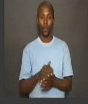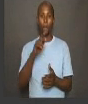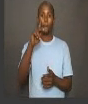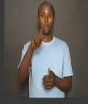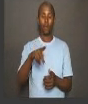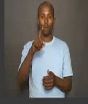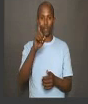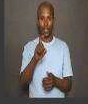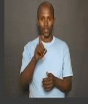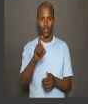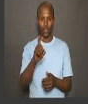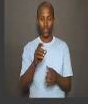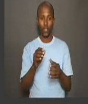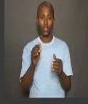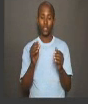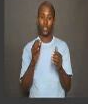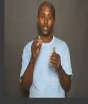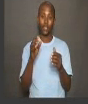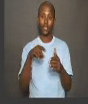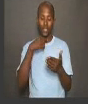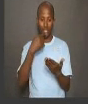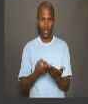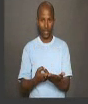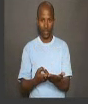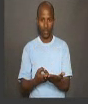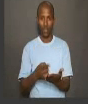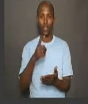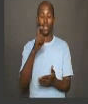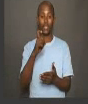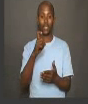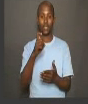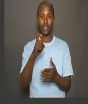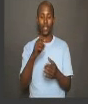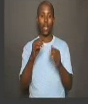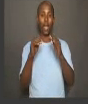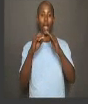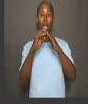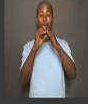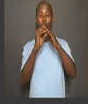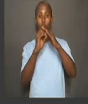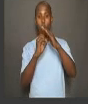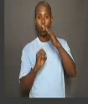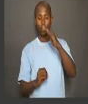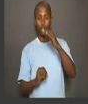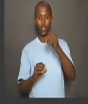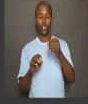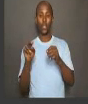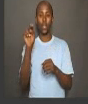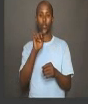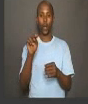P of x is such that x is an odd natural number.